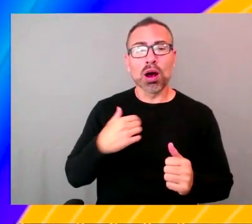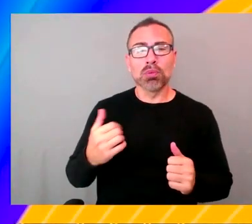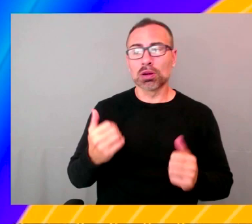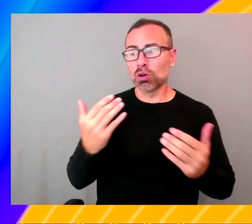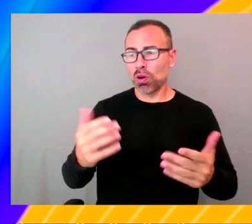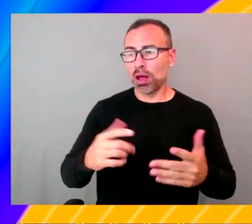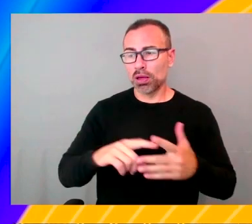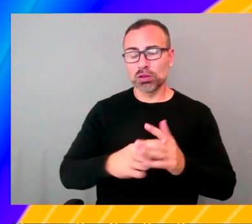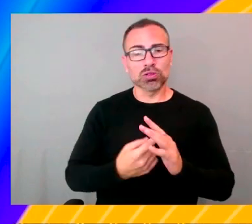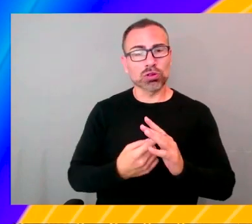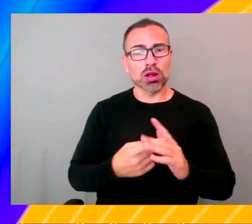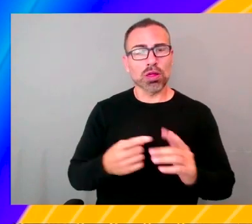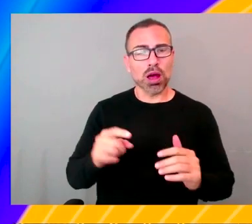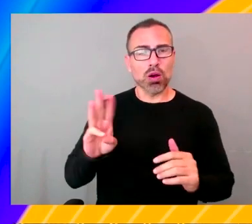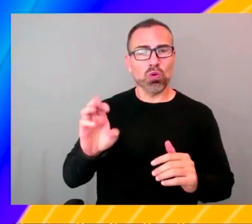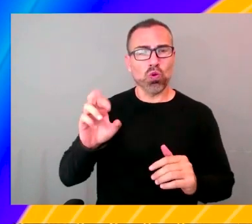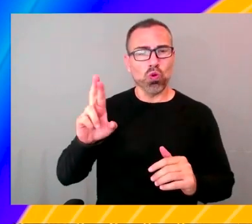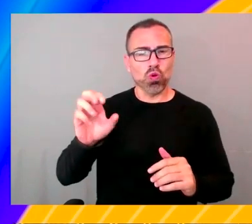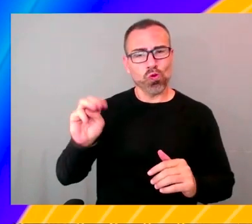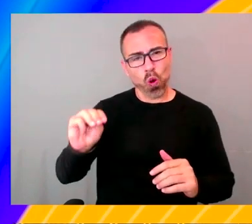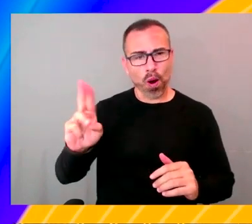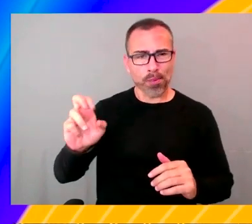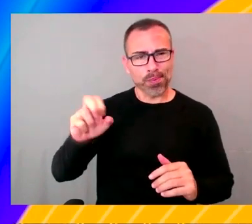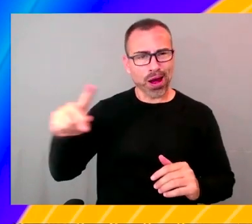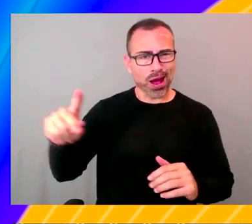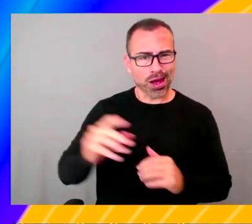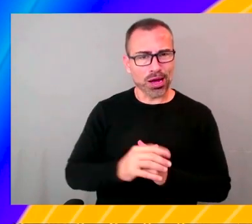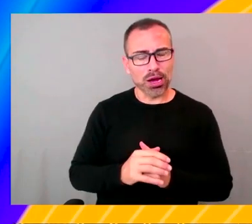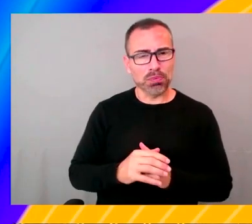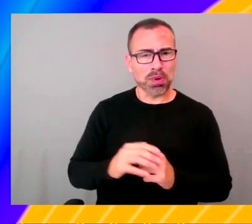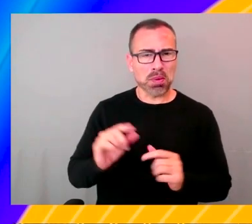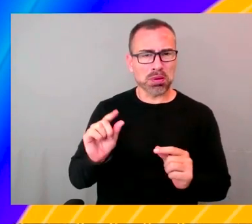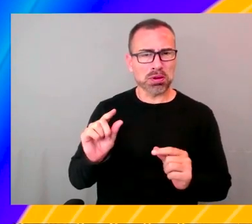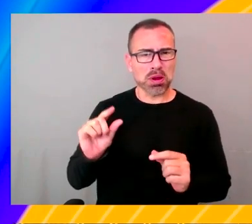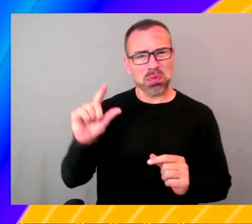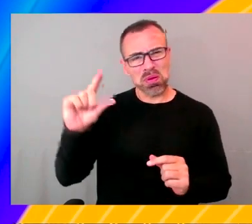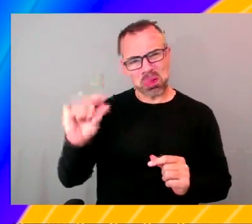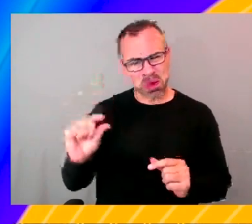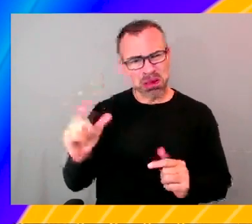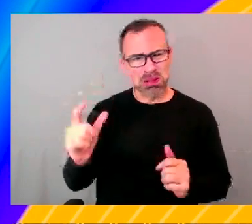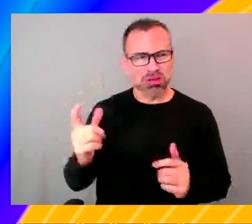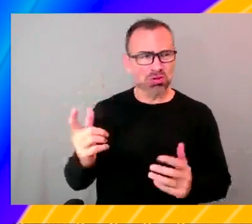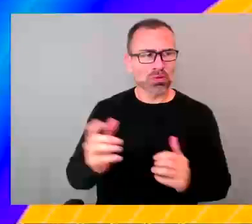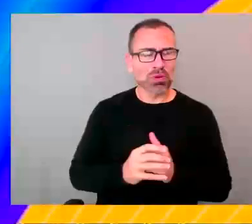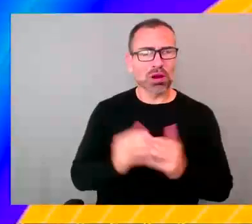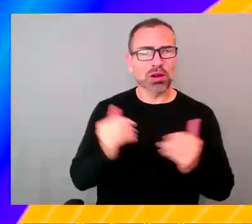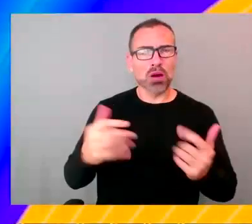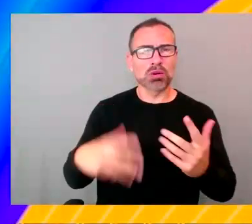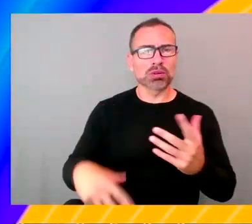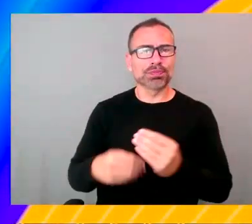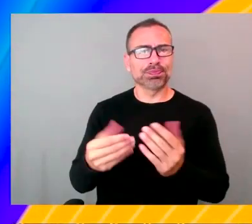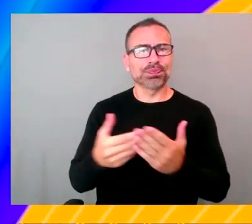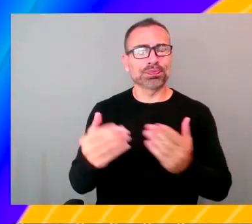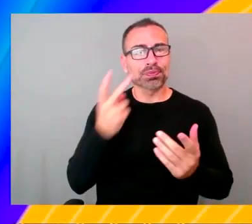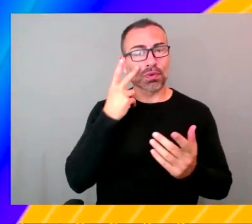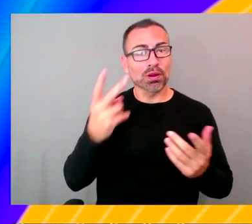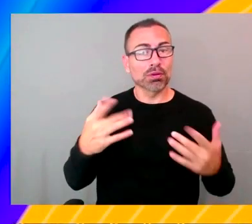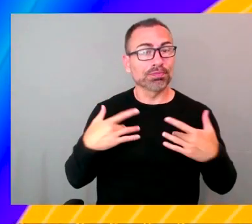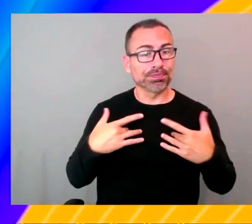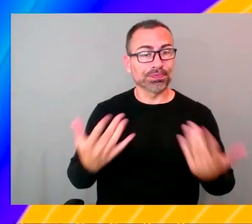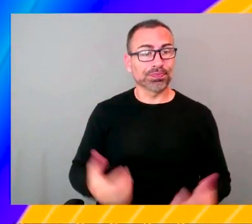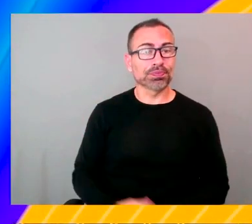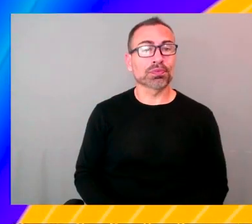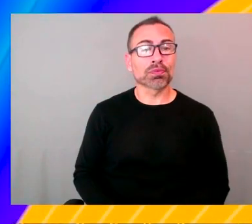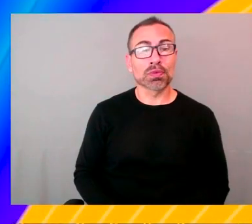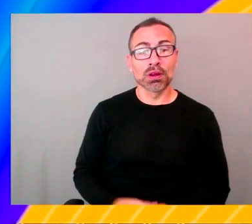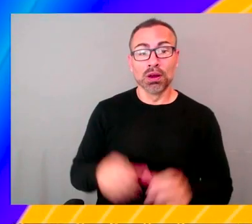for the instances to be ready, down a little bit. And let's go ahead and add this thing. Let's see what happens. I could add some